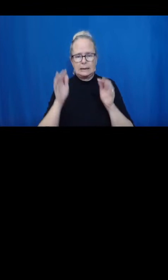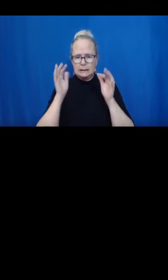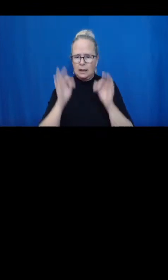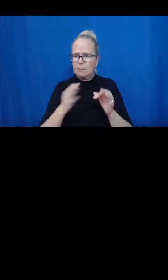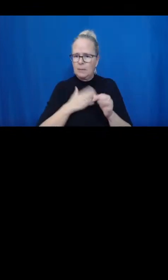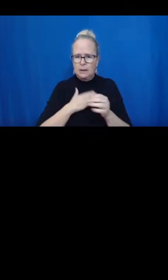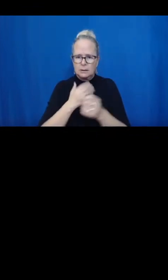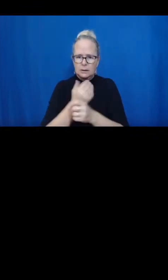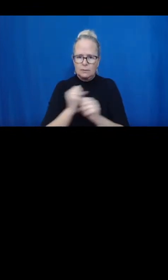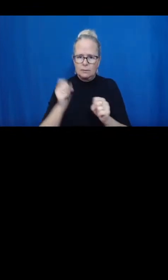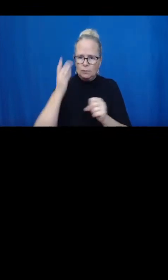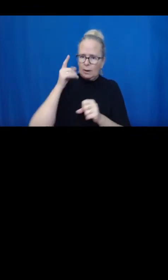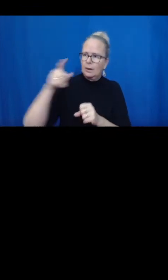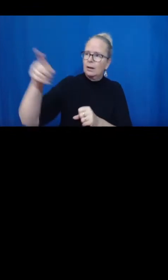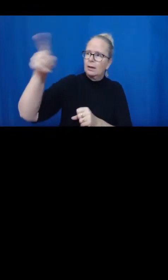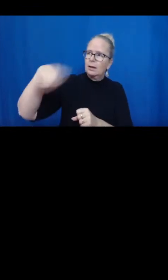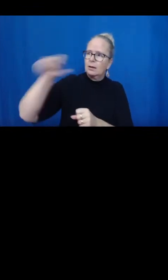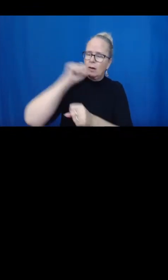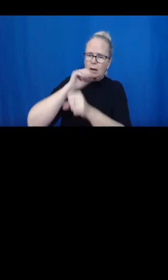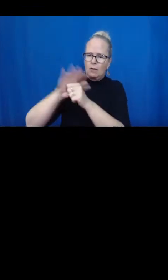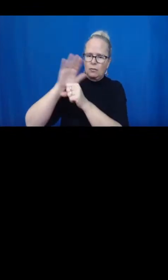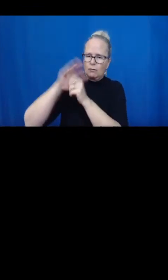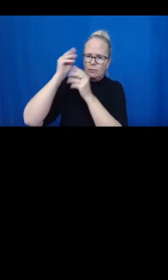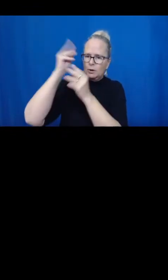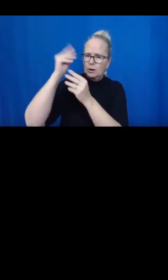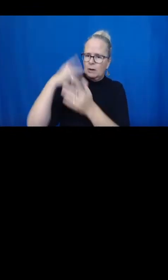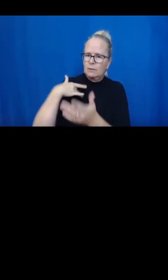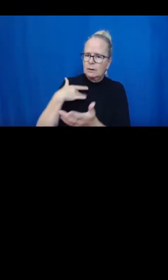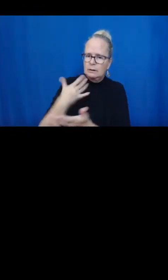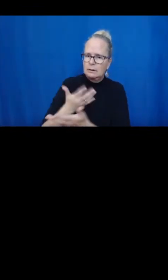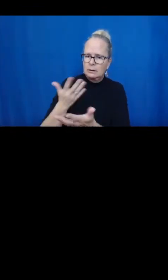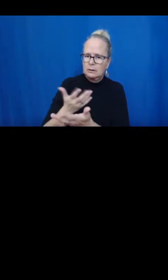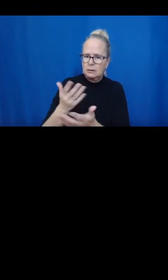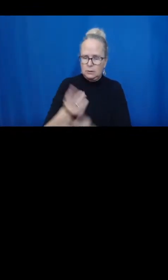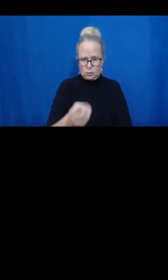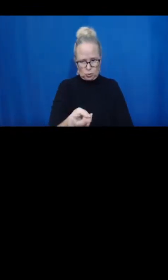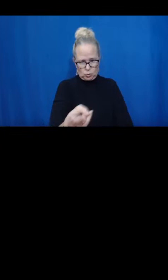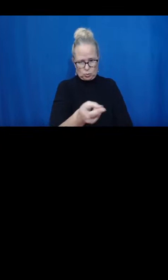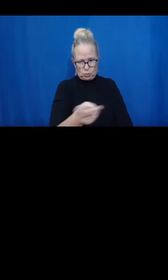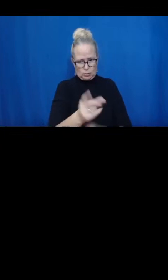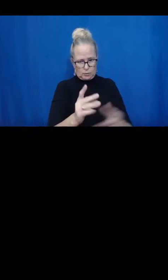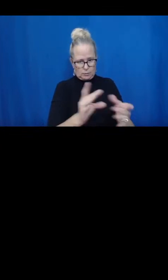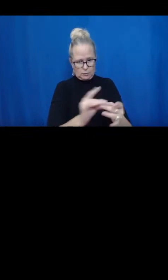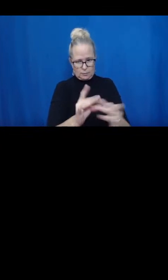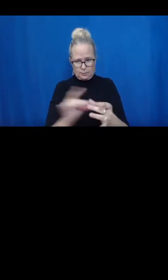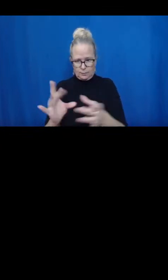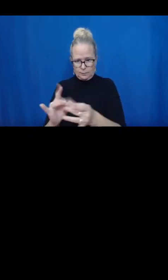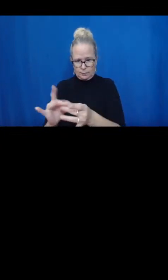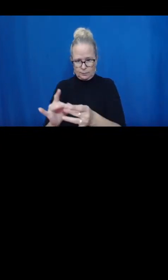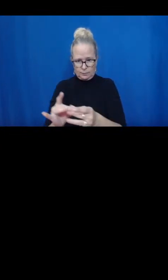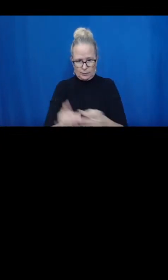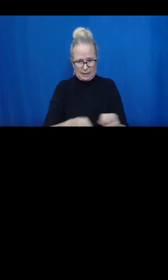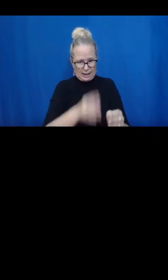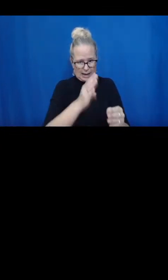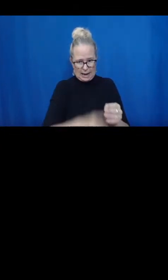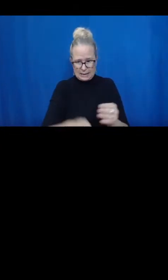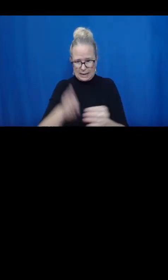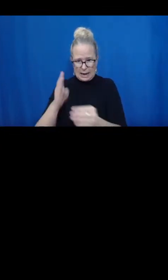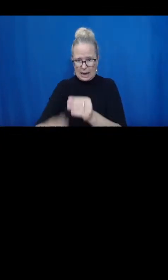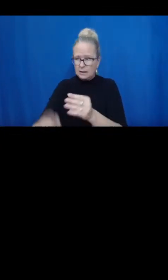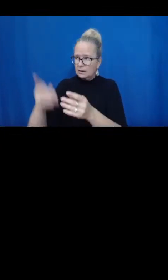a very severe call to action, wake up for myself as a human,